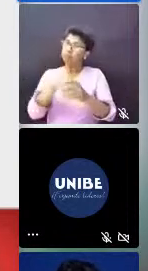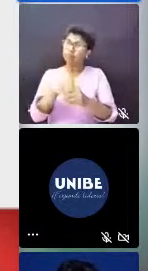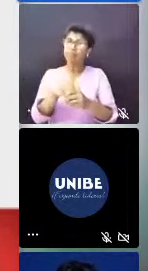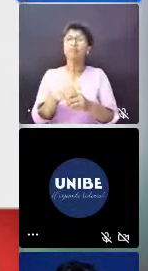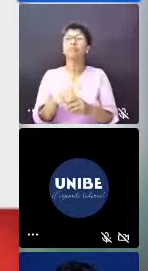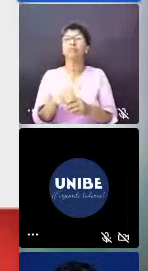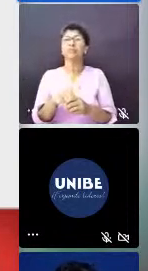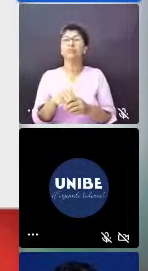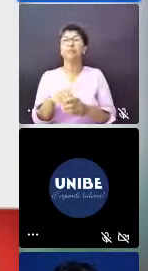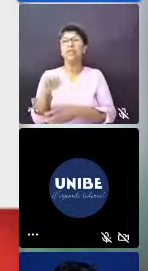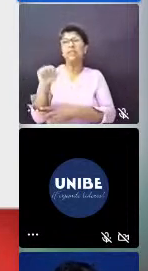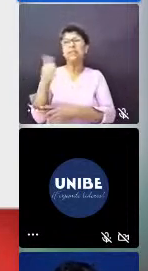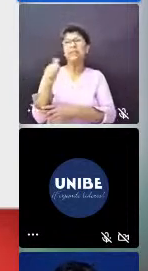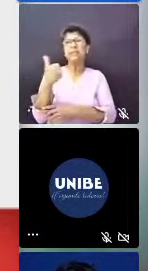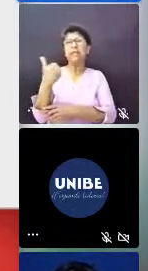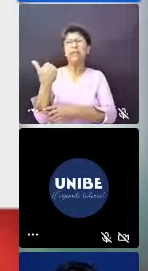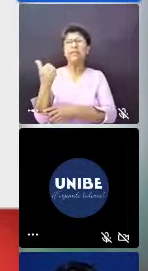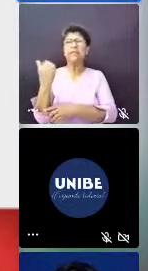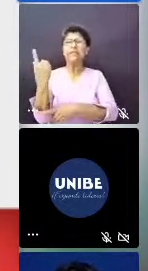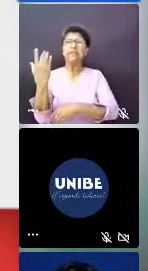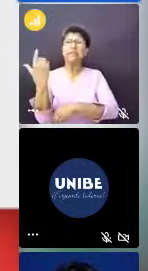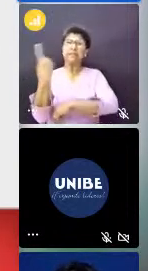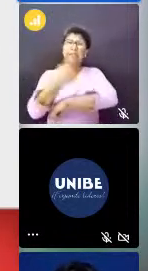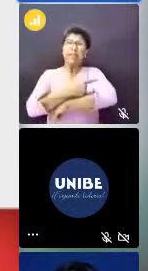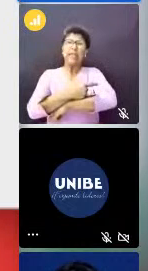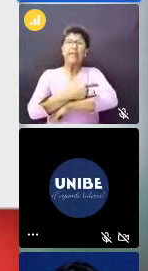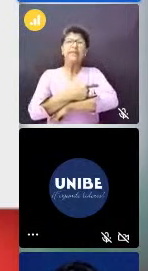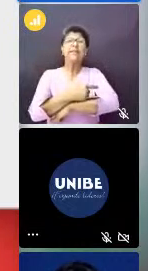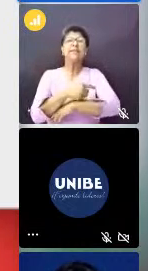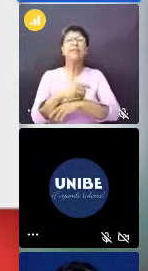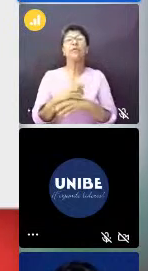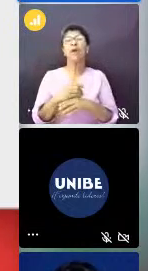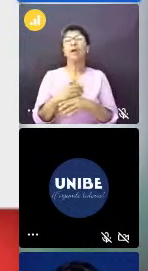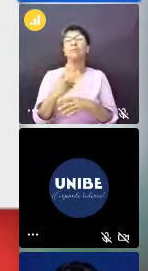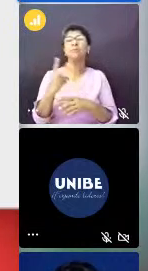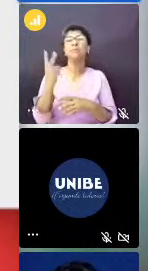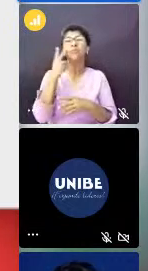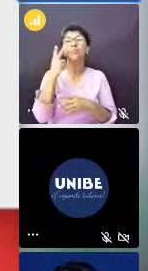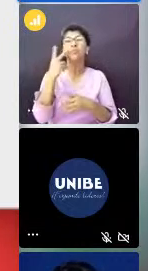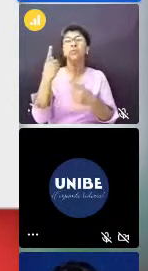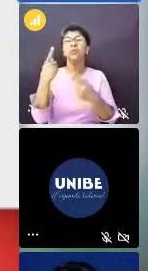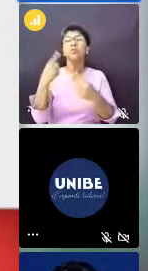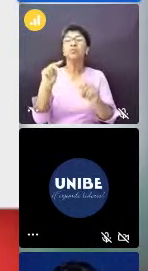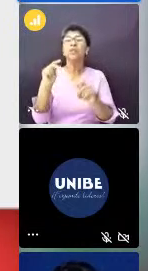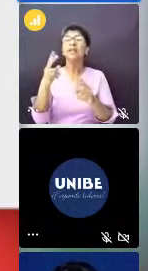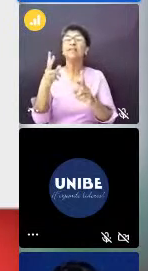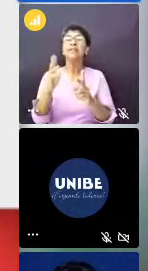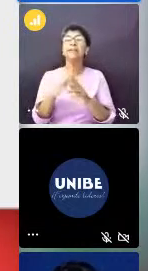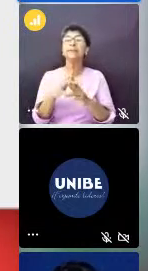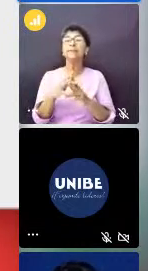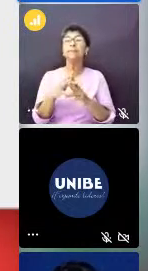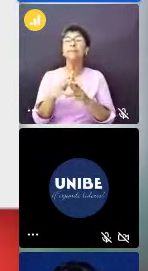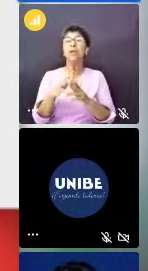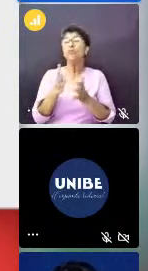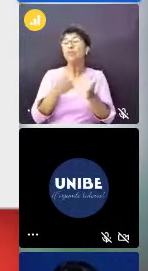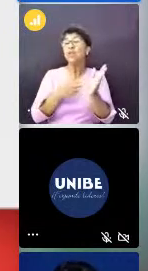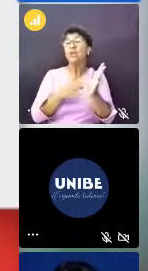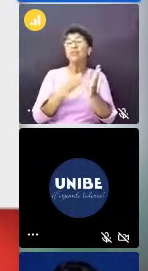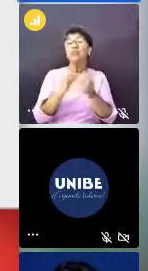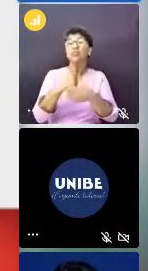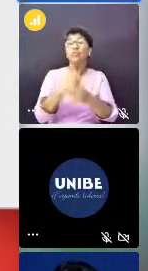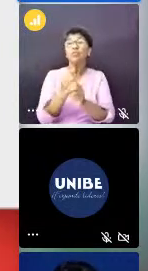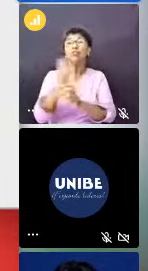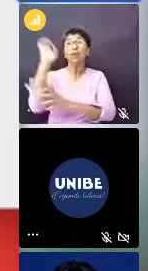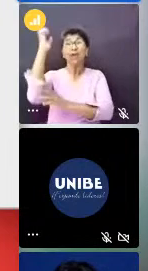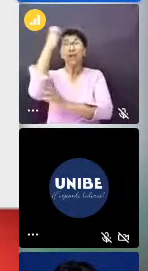for 10 days in an exciting adventure, a trip to Warsaw, which is at the verge of Western and Eastern